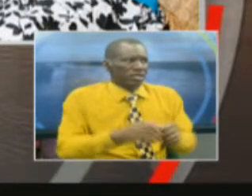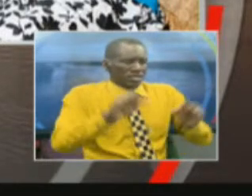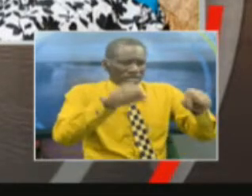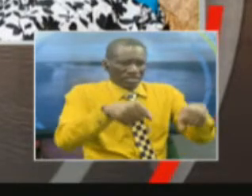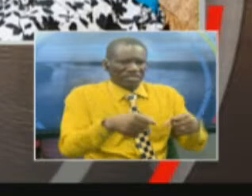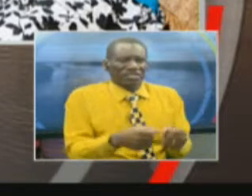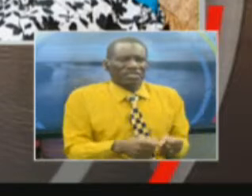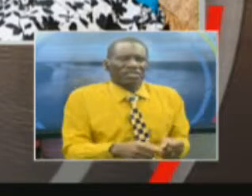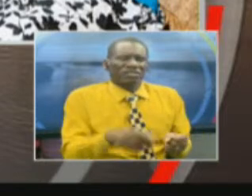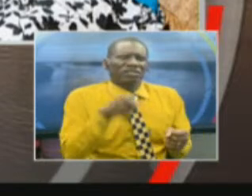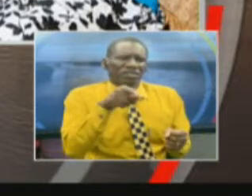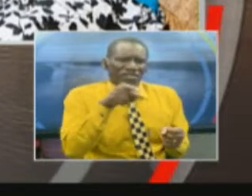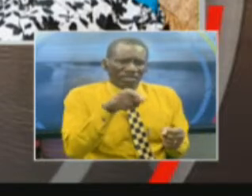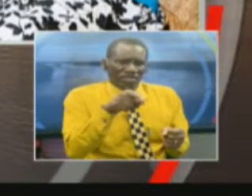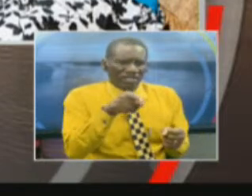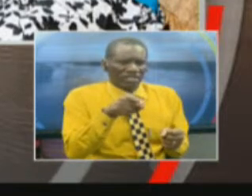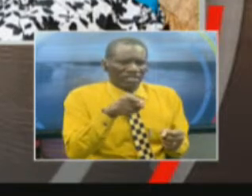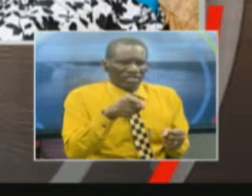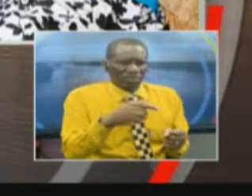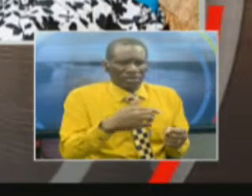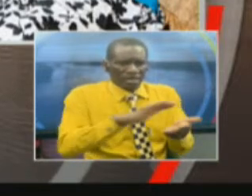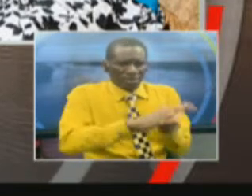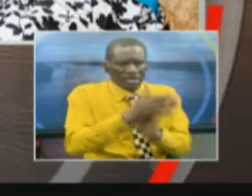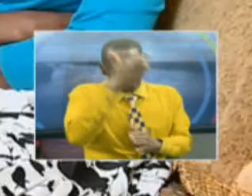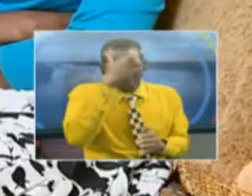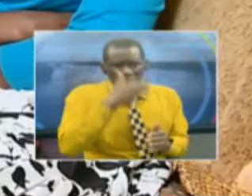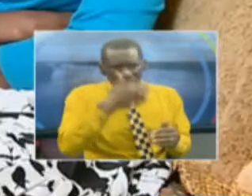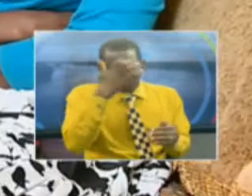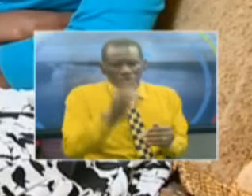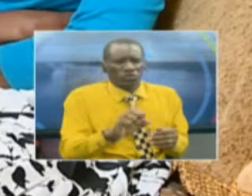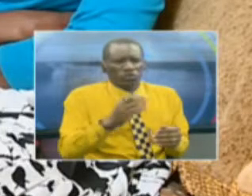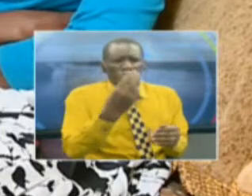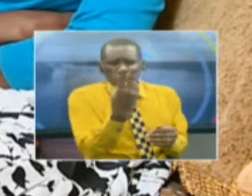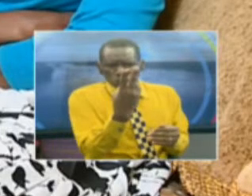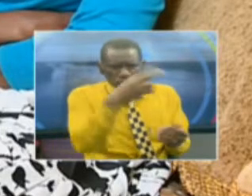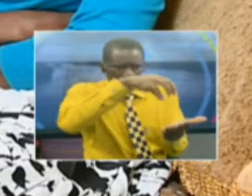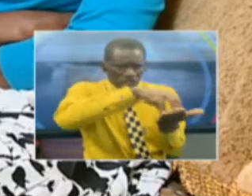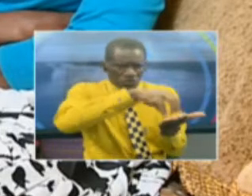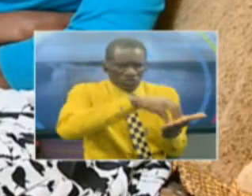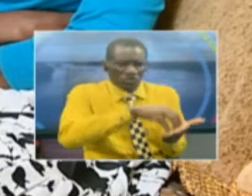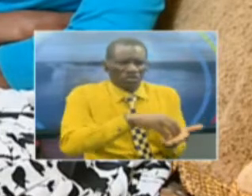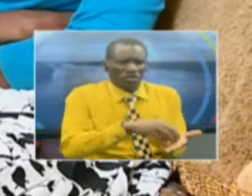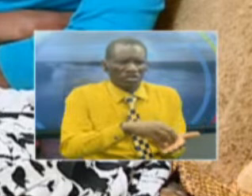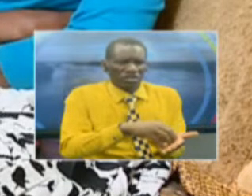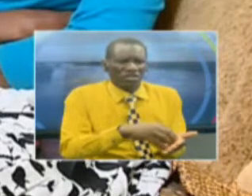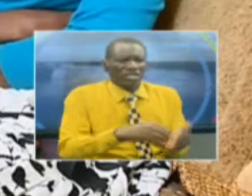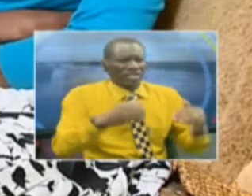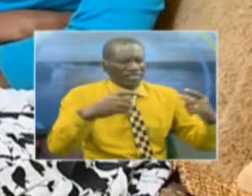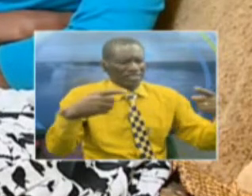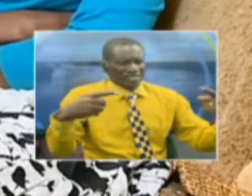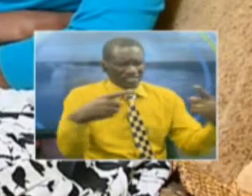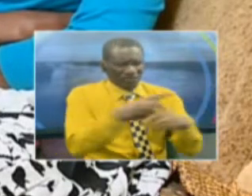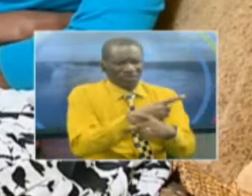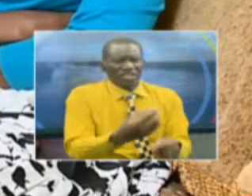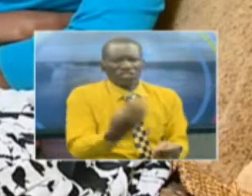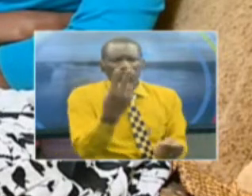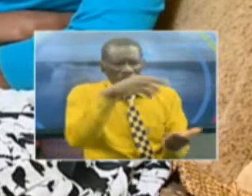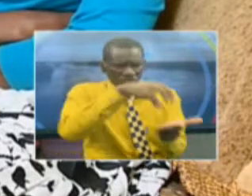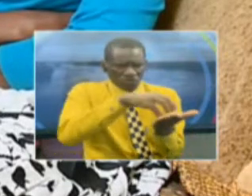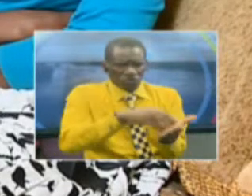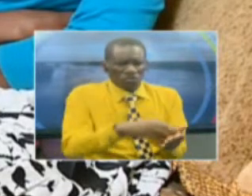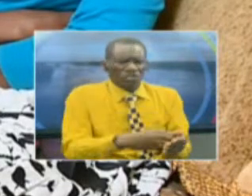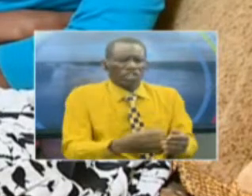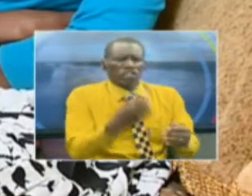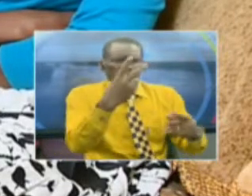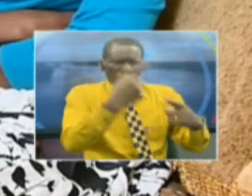Yeah, that was as a result of 2 incidents separated by 2